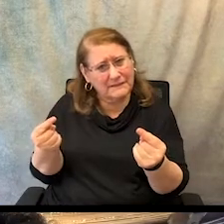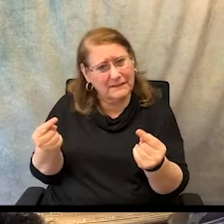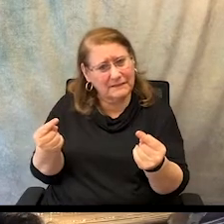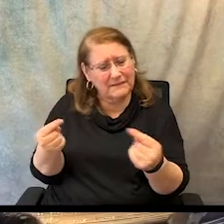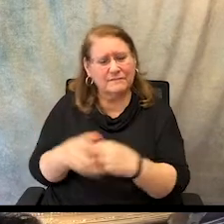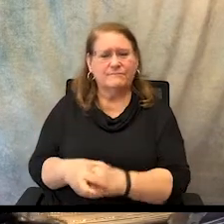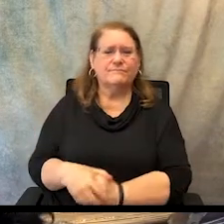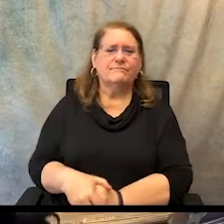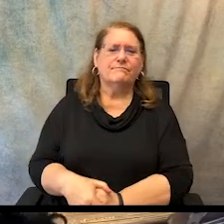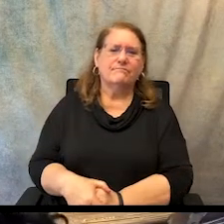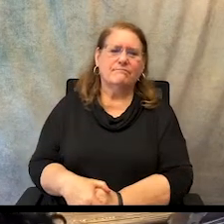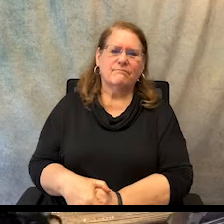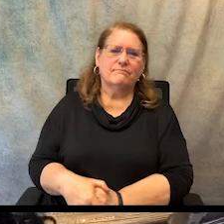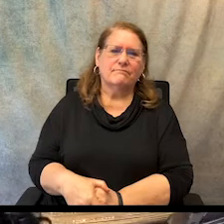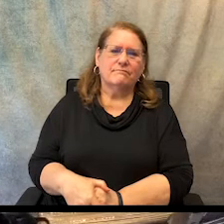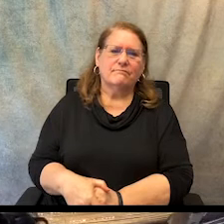of this, you know.